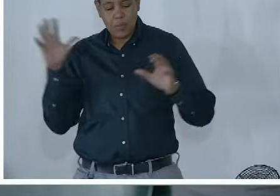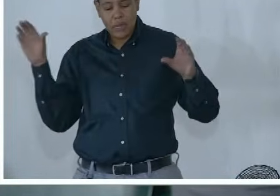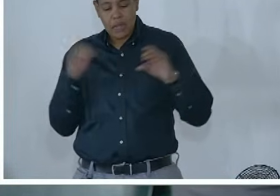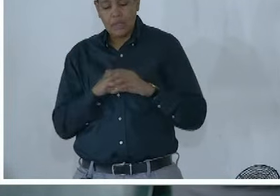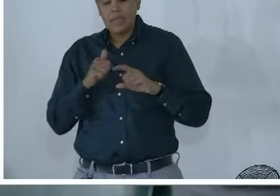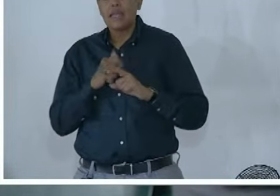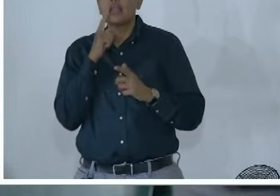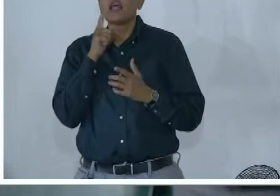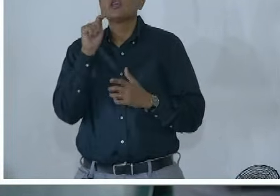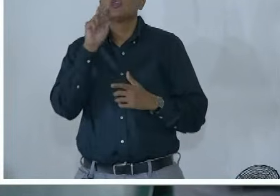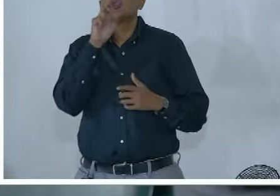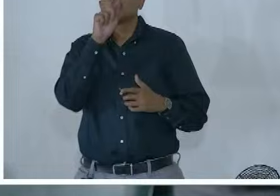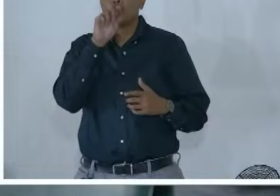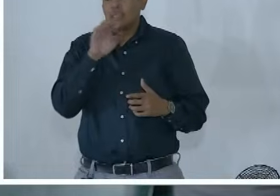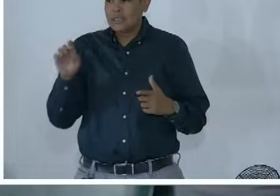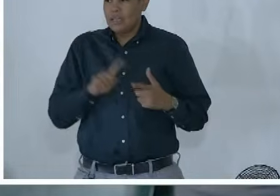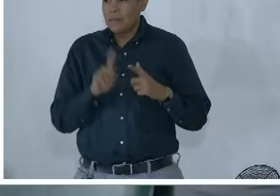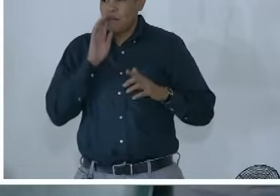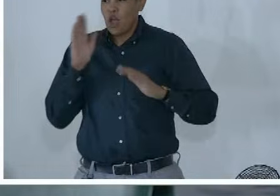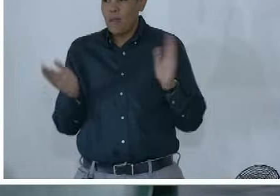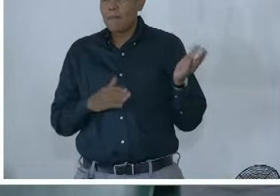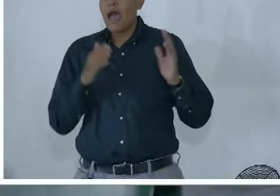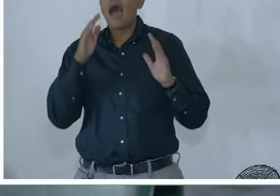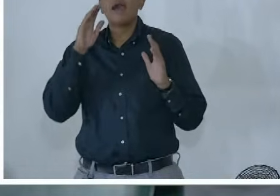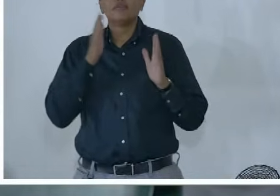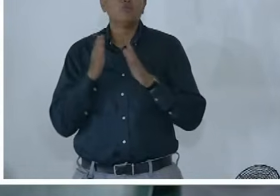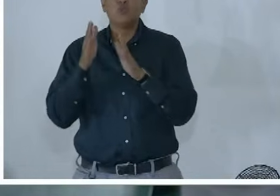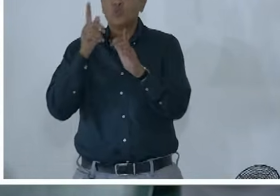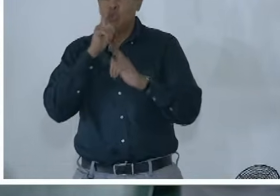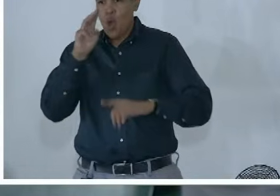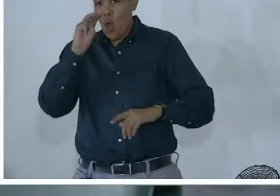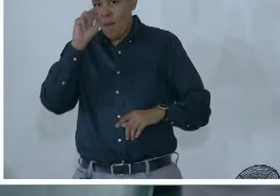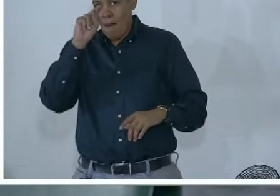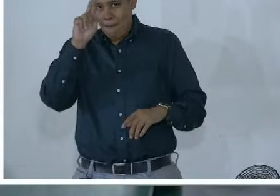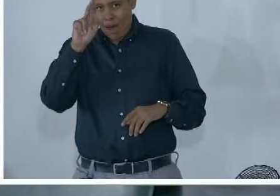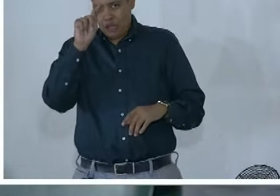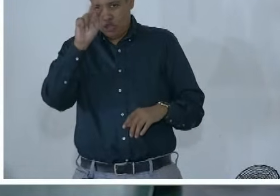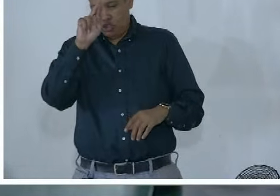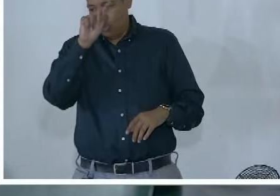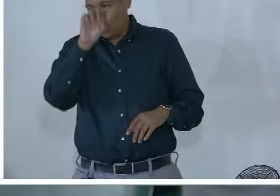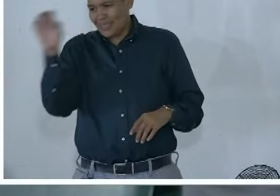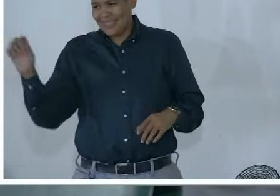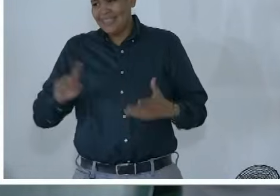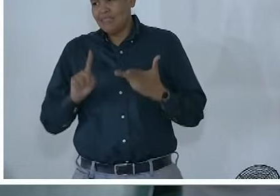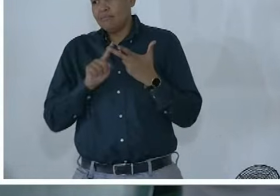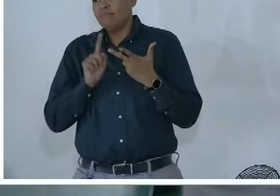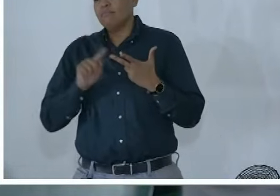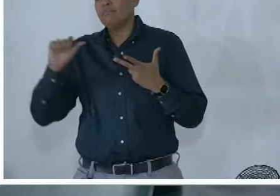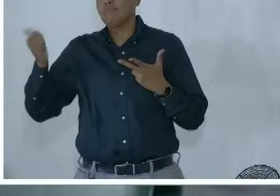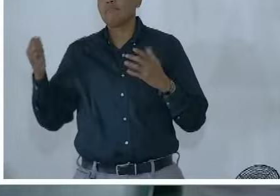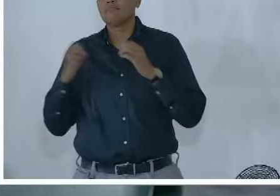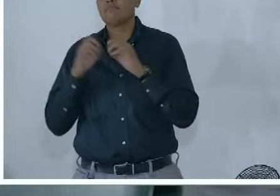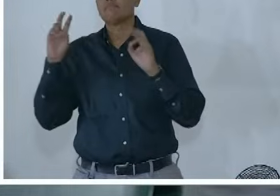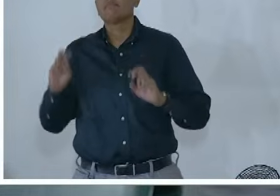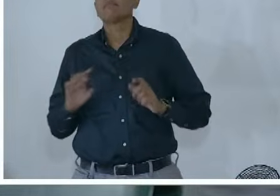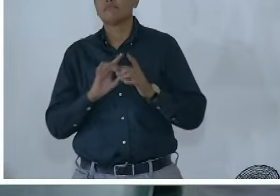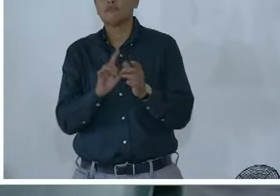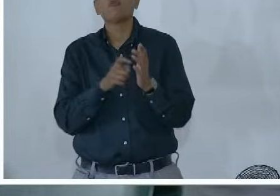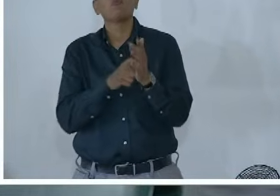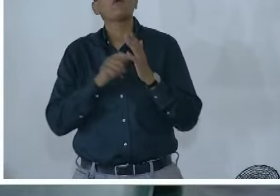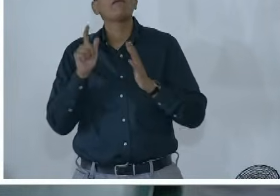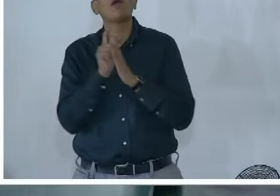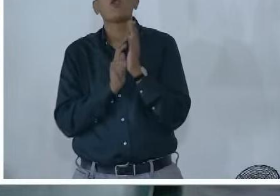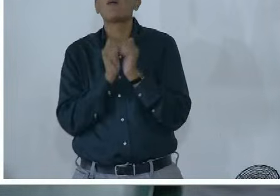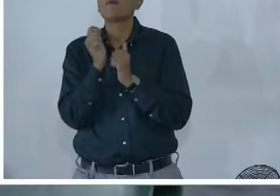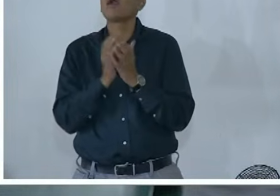in a trust deed and plan rules or master trust deed. C, any other matter required by the Act